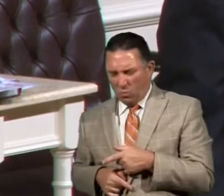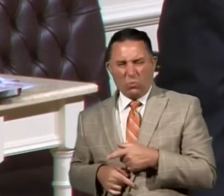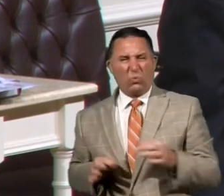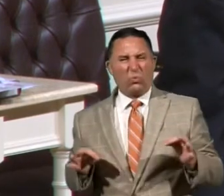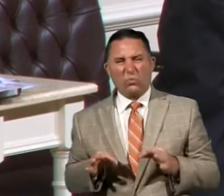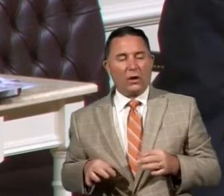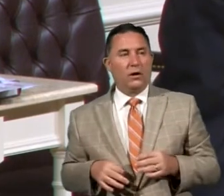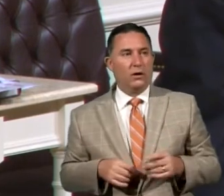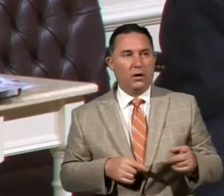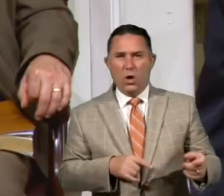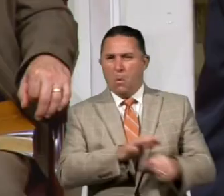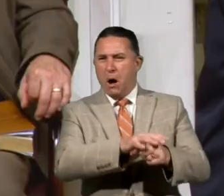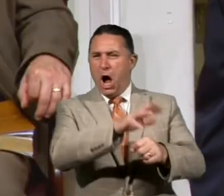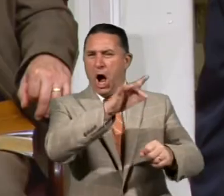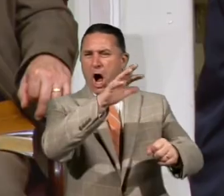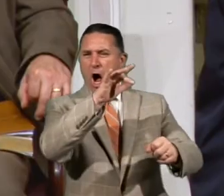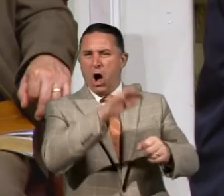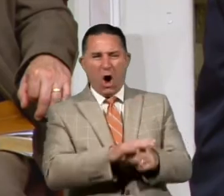She exploded.